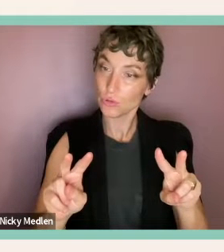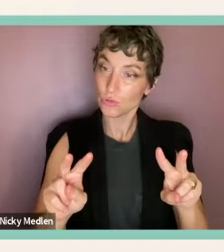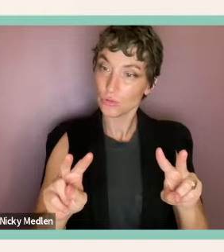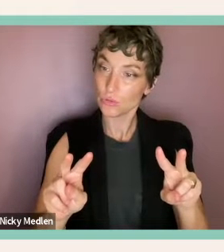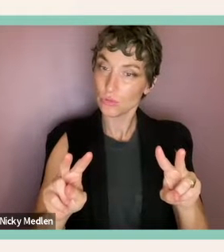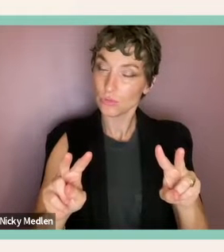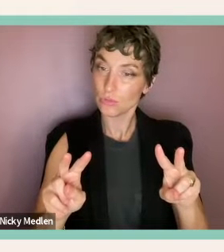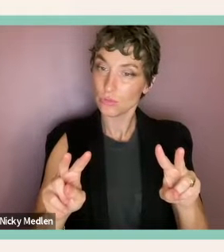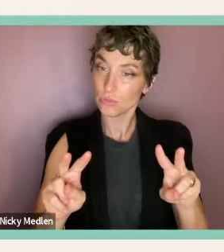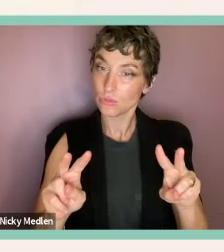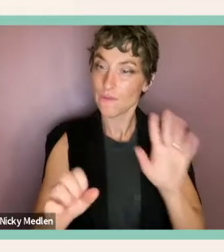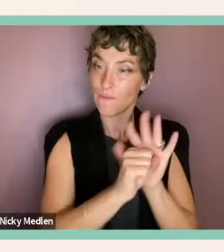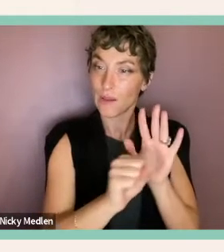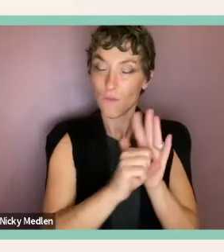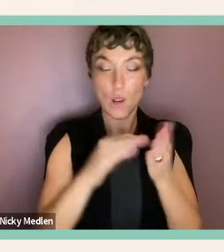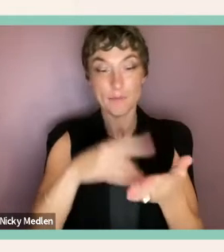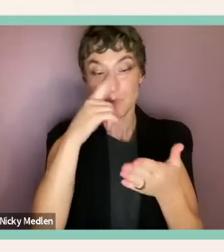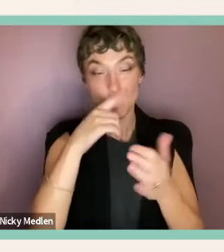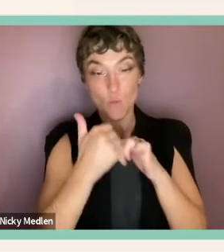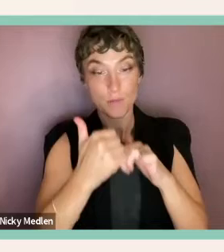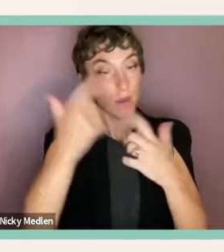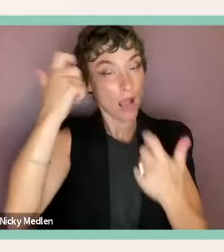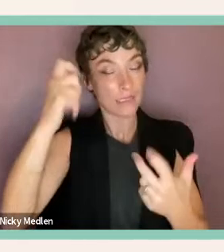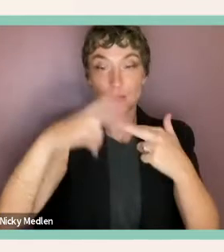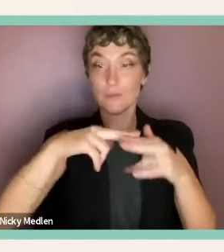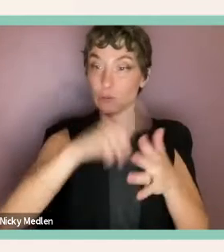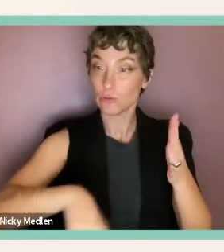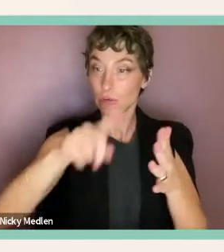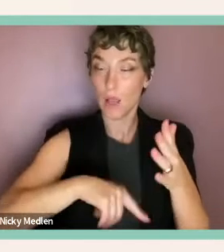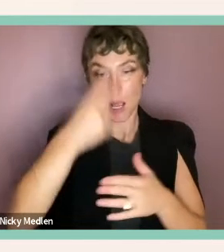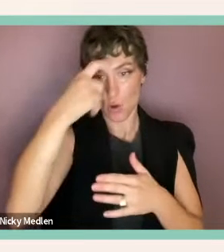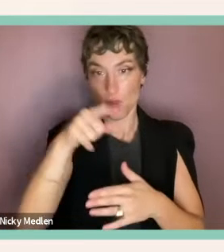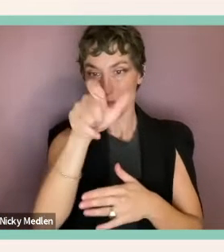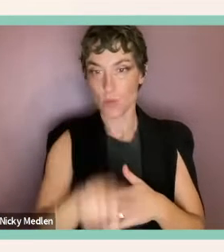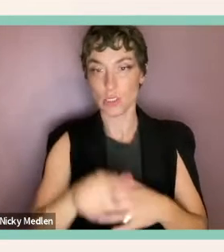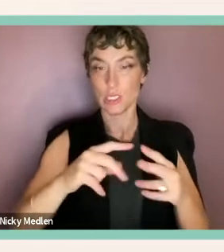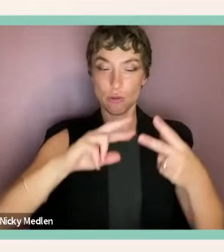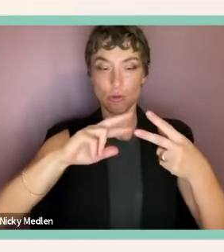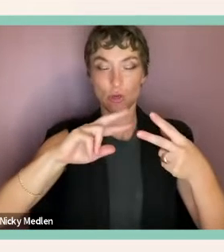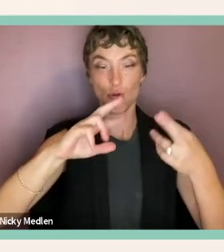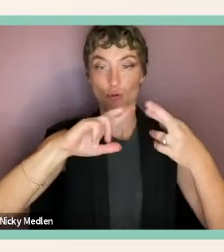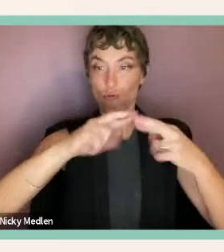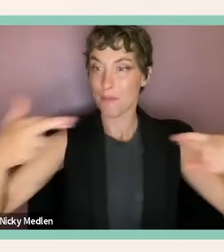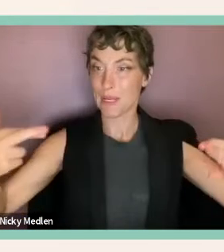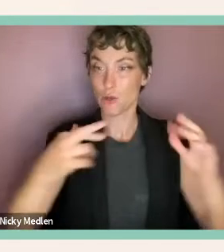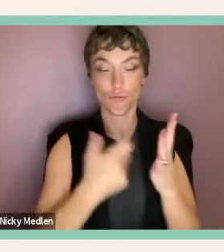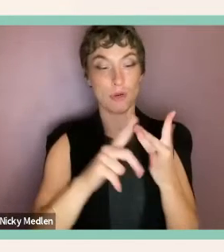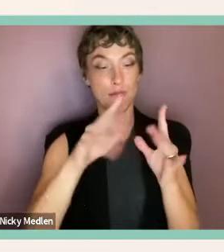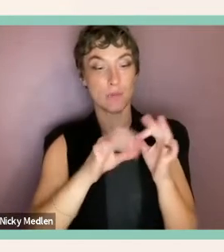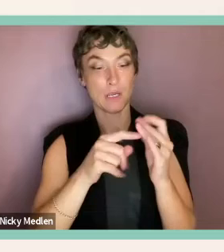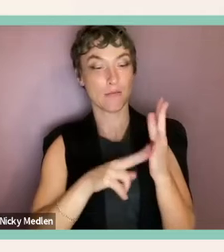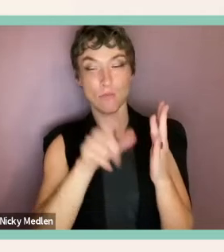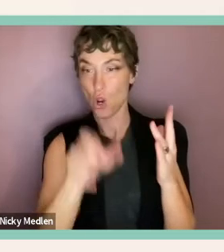helping people work with the idea of discrimination. I call this person ribbon person, and we can unpack that image a bit